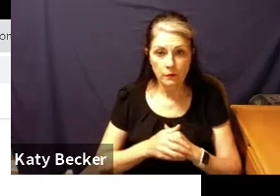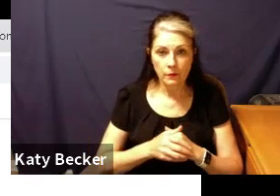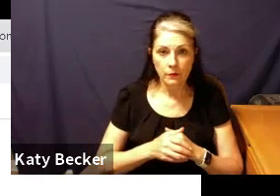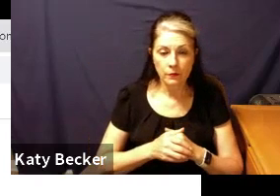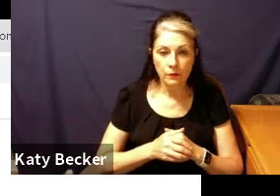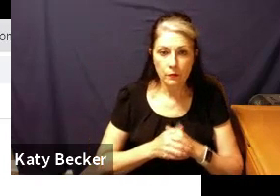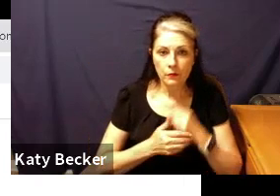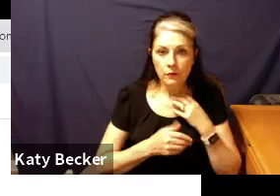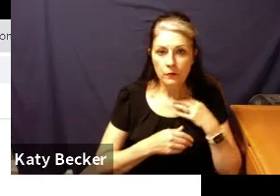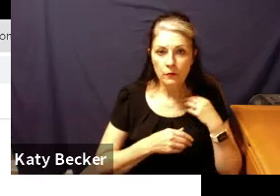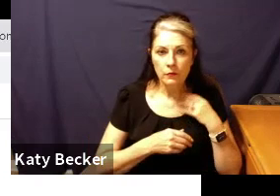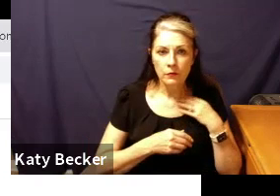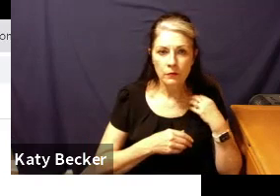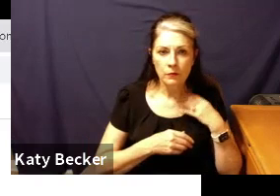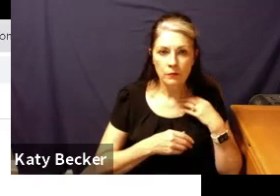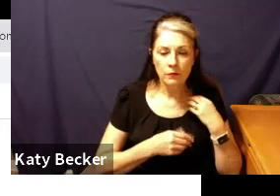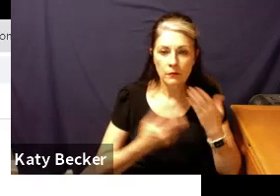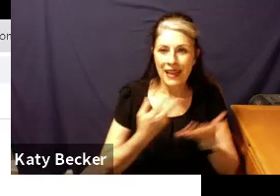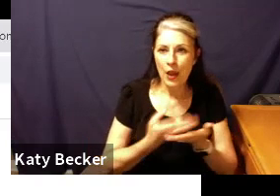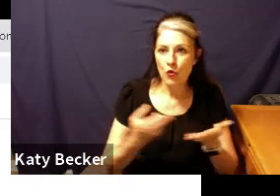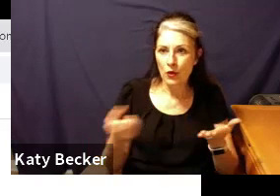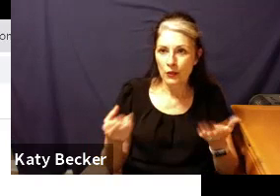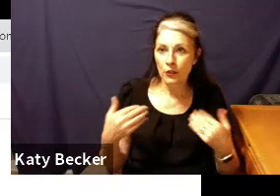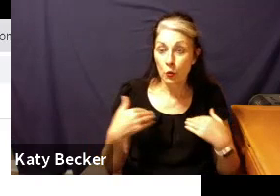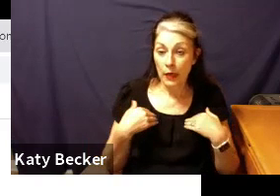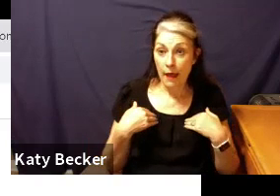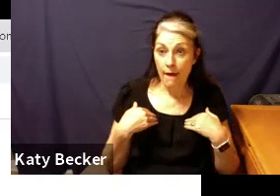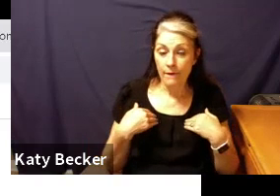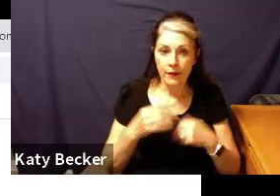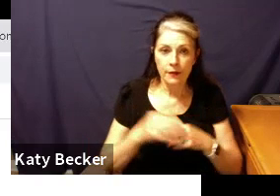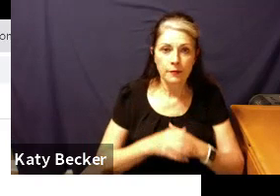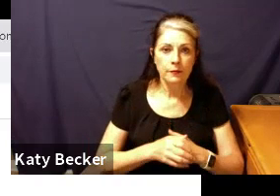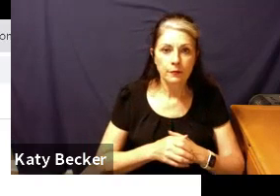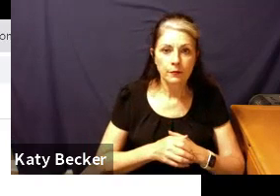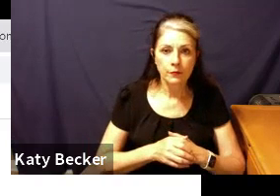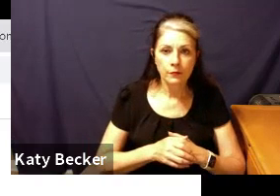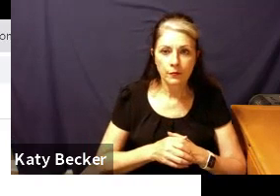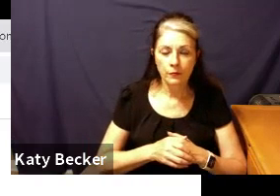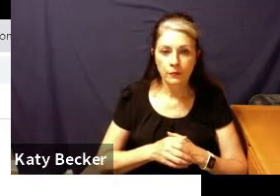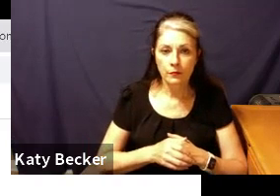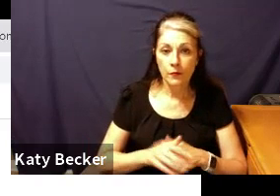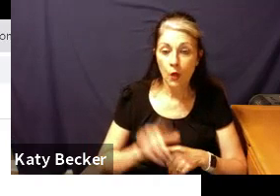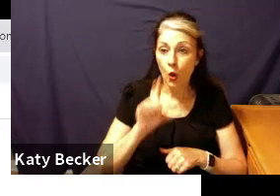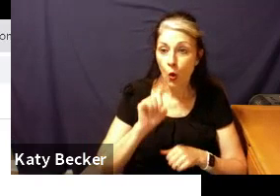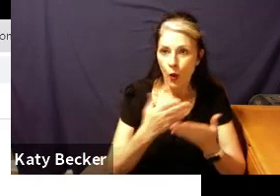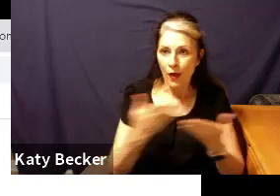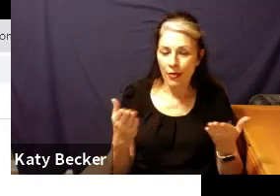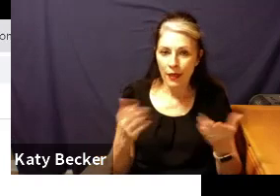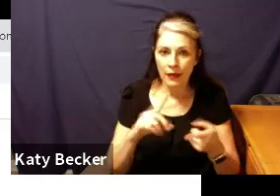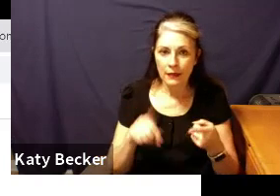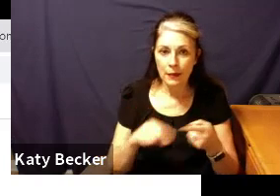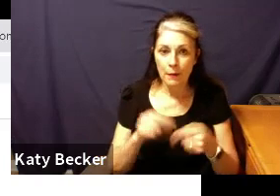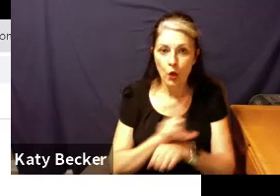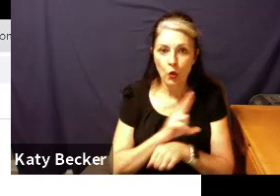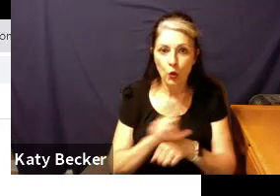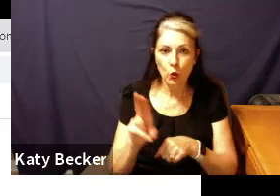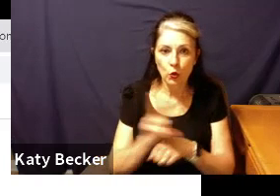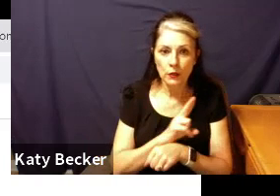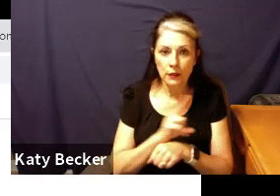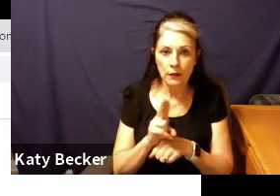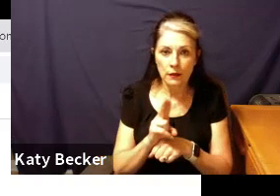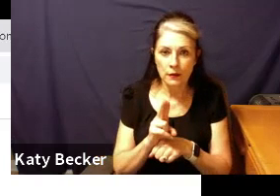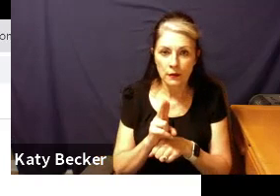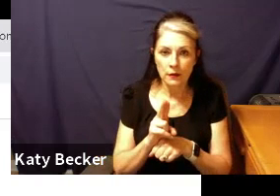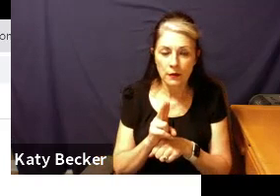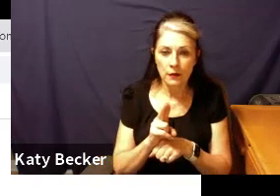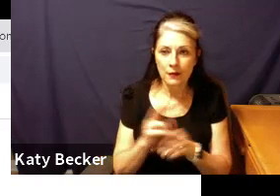So now we'll go into some resources that we have for you. One of the things about using